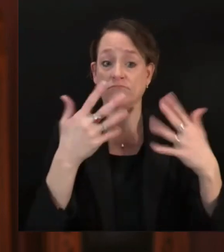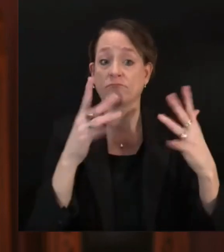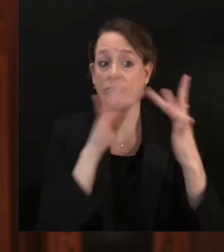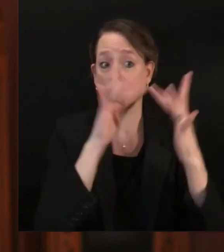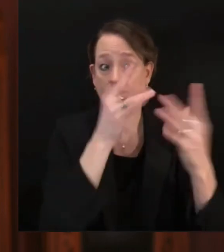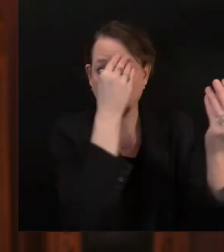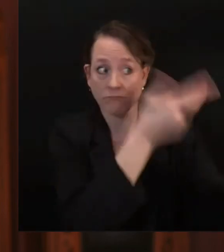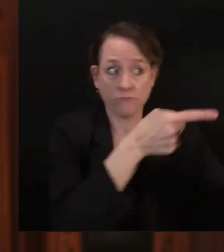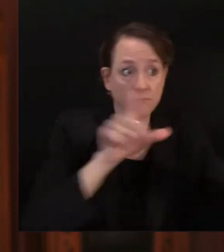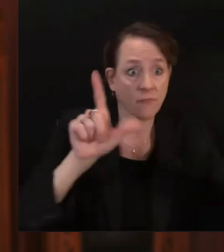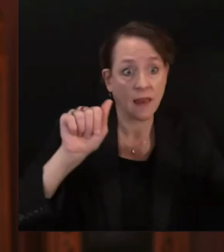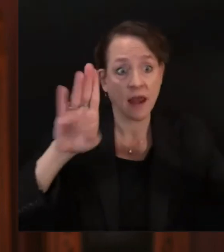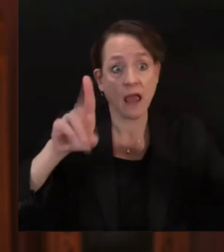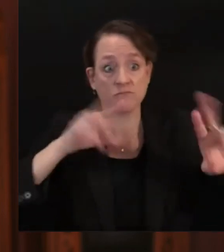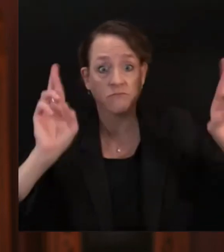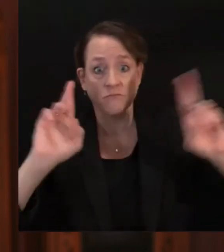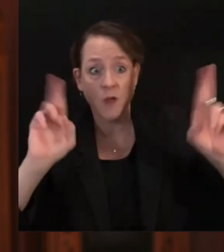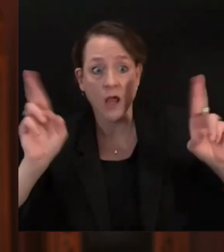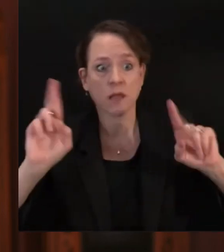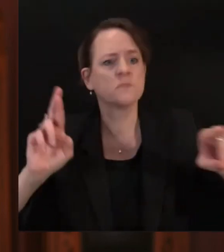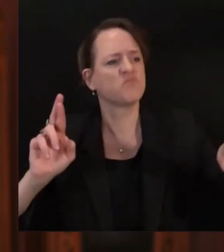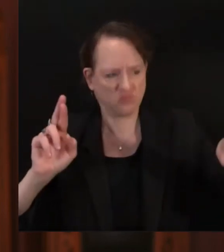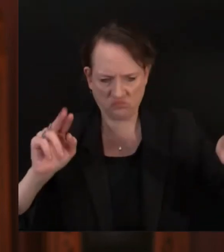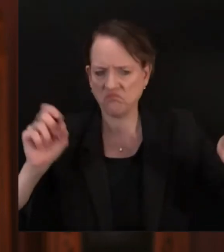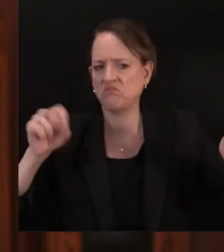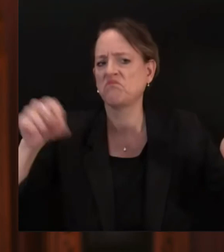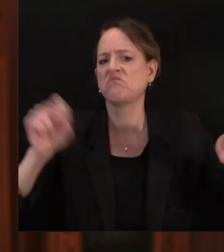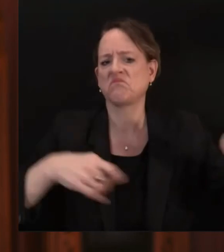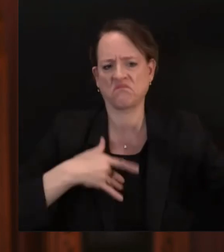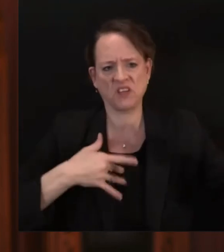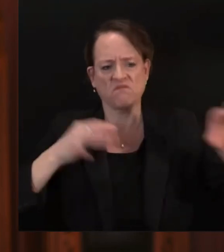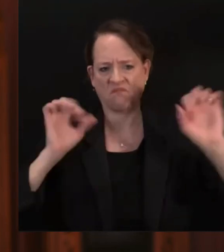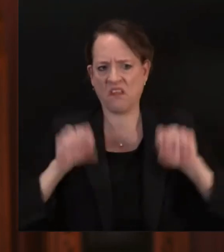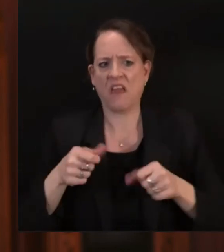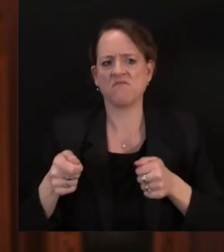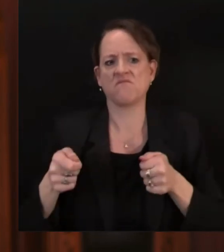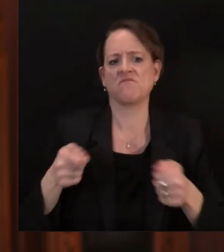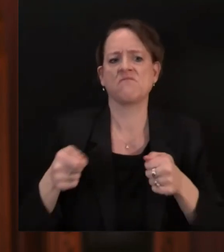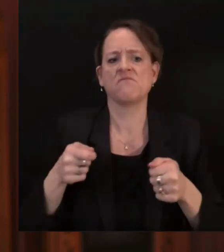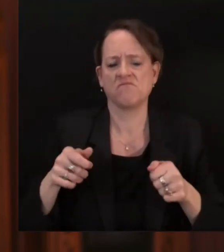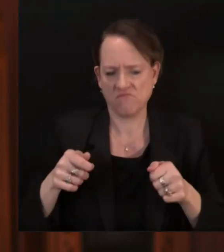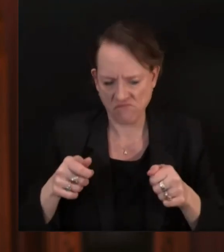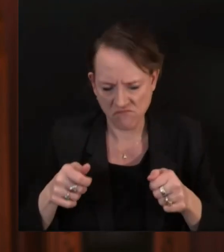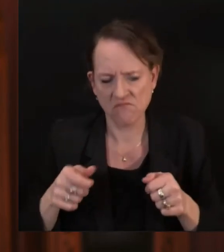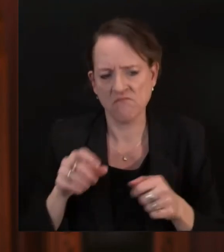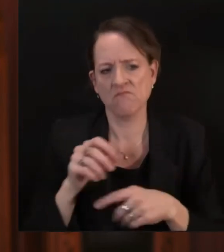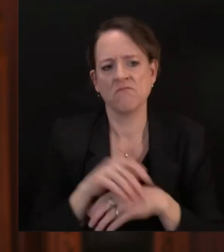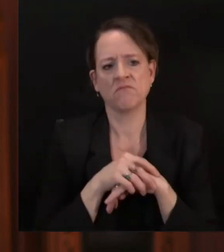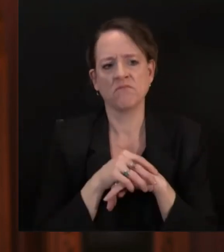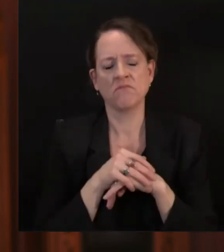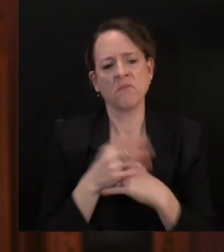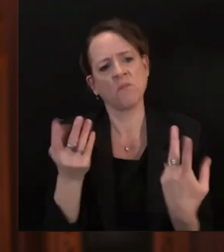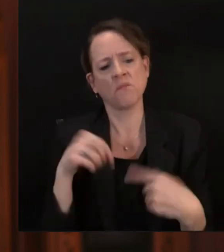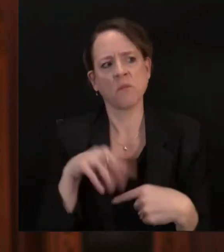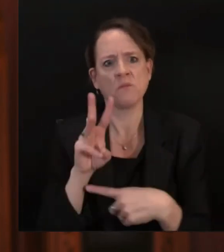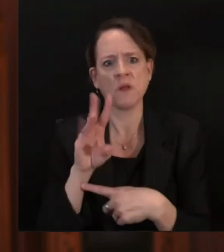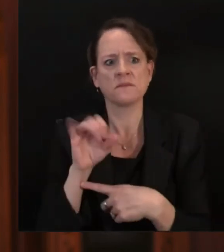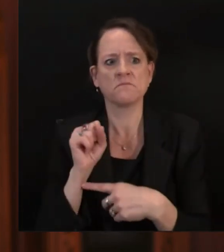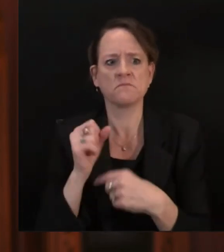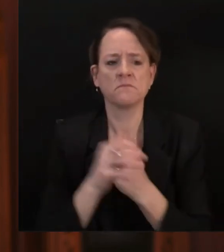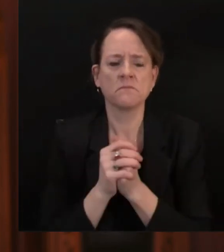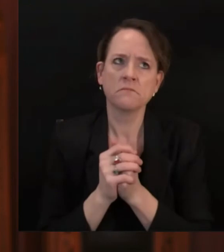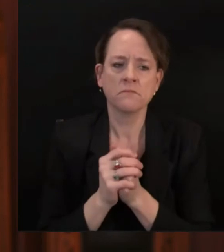what the requests that might be coming from Wisconsin on a daily basis. Obviously, turnaround